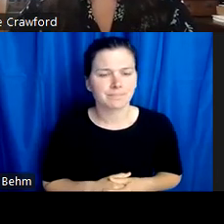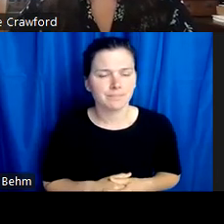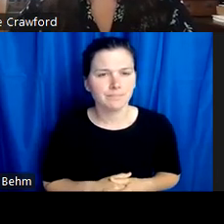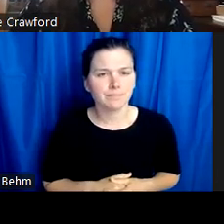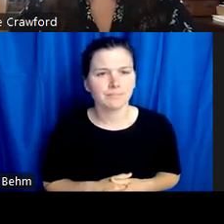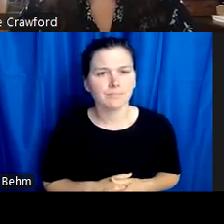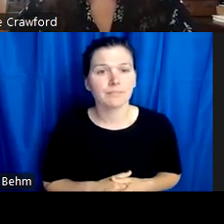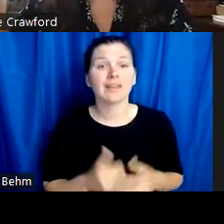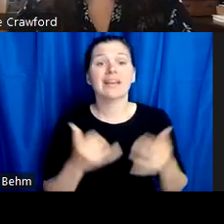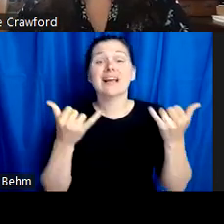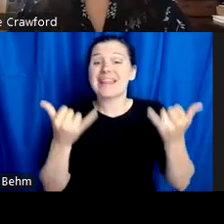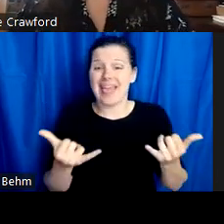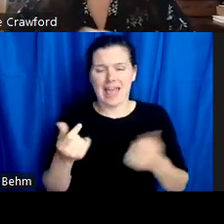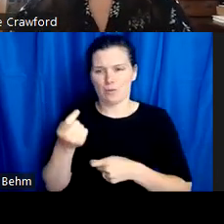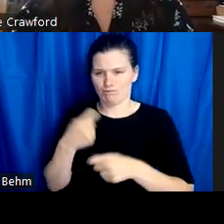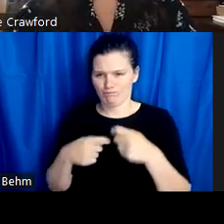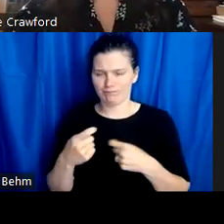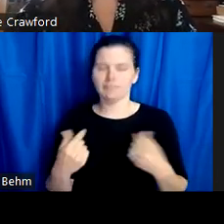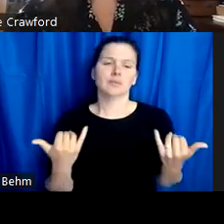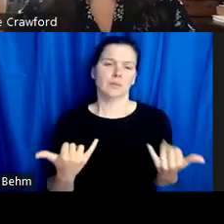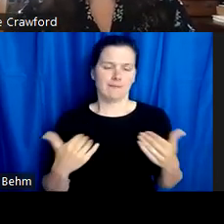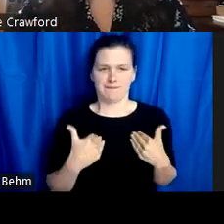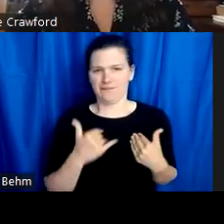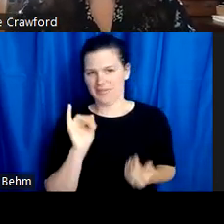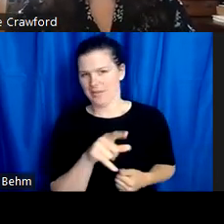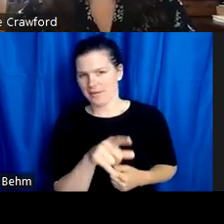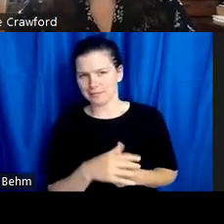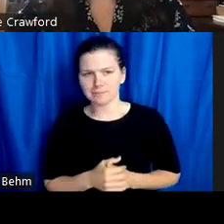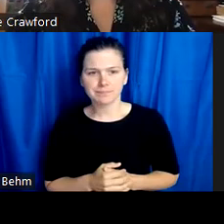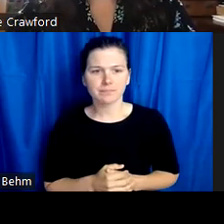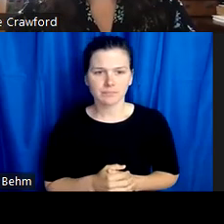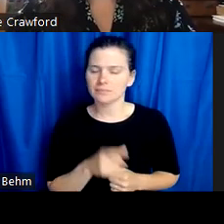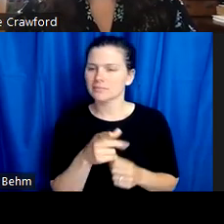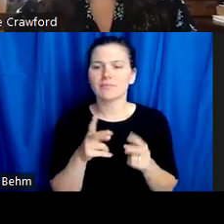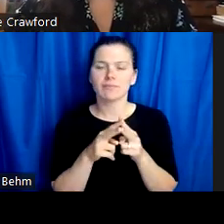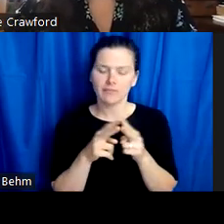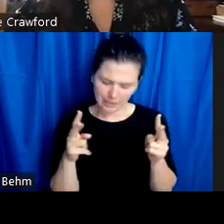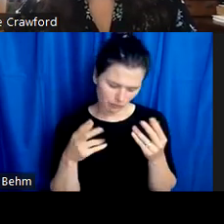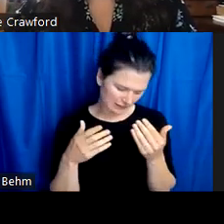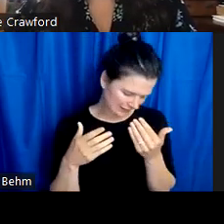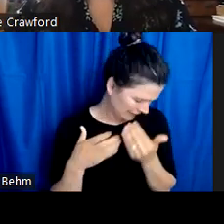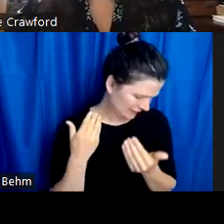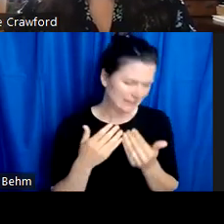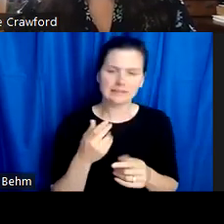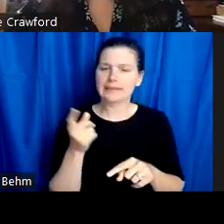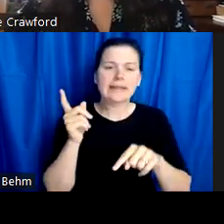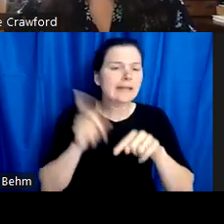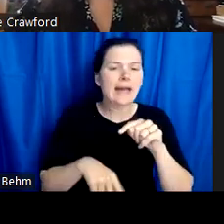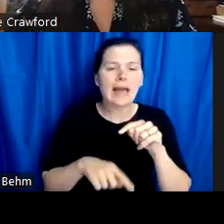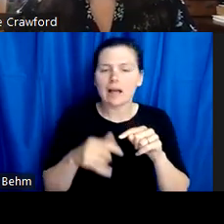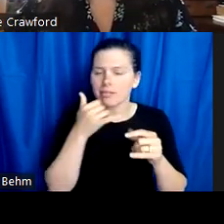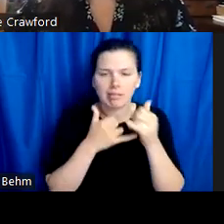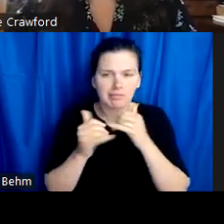Now we have this. This one is beaucoup easy. You can't mess it up. This is 4